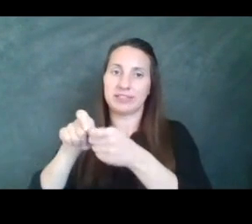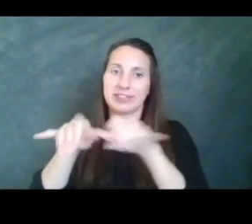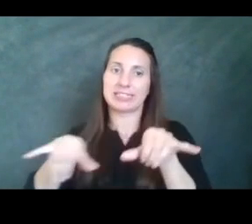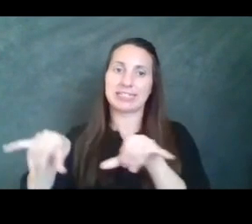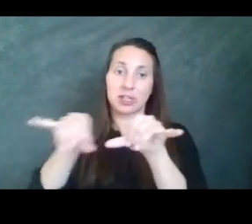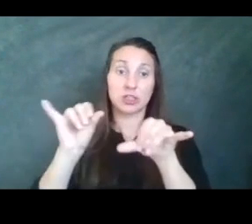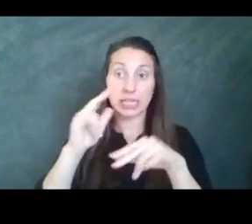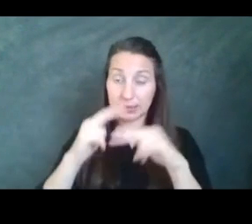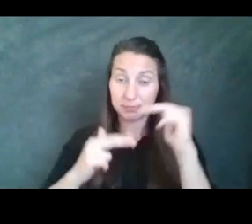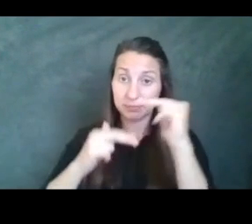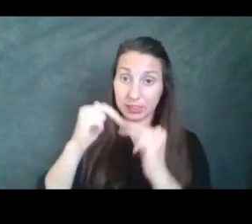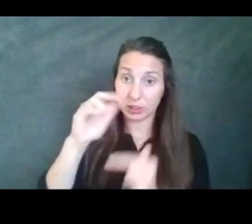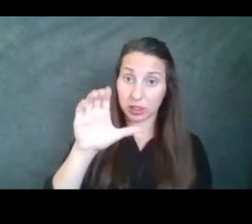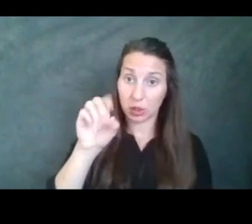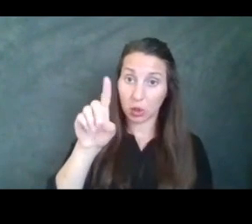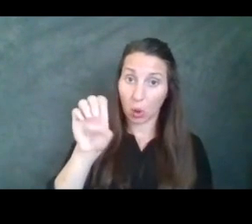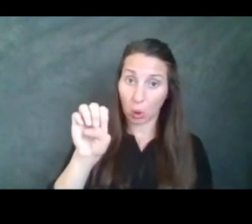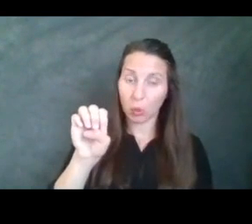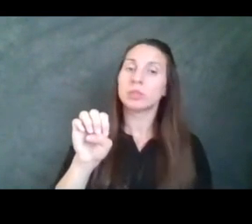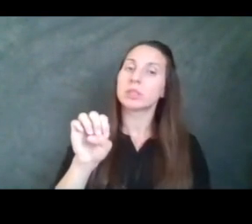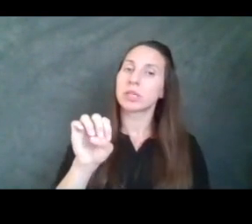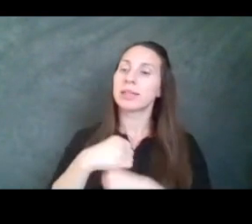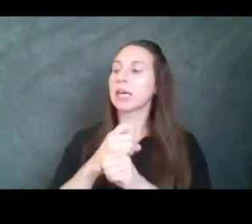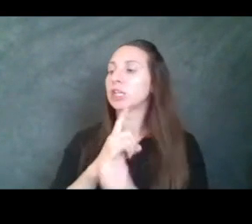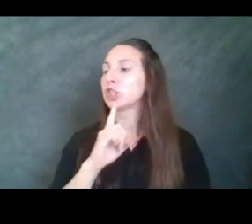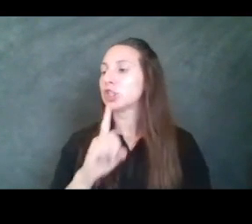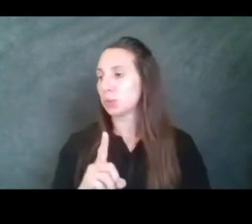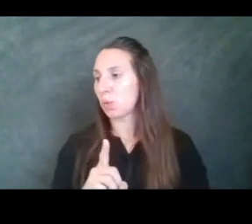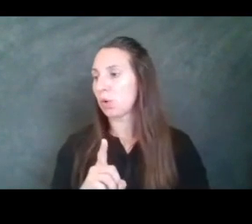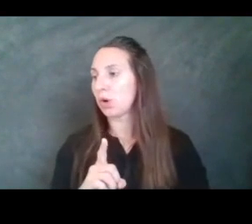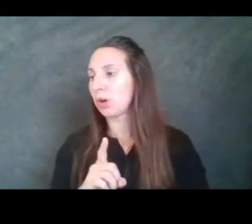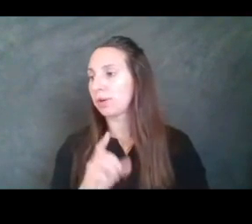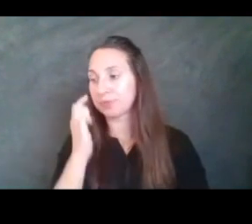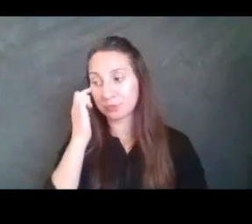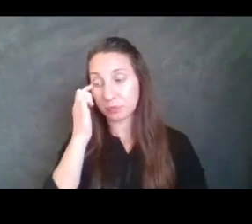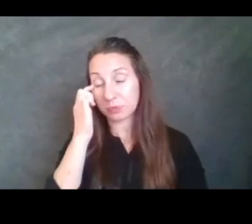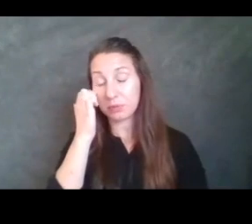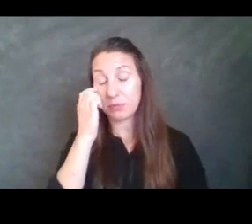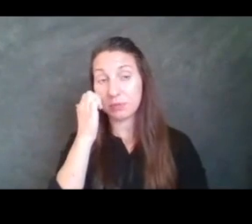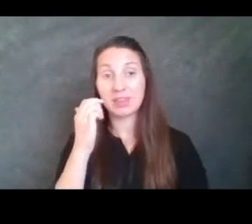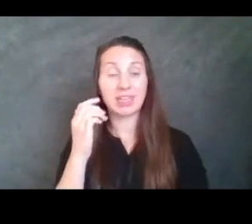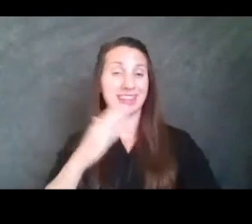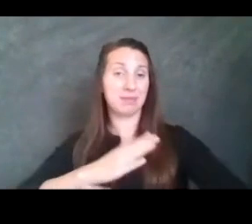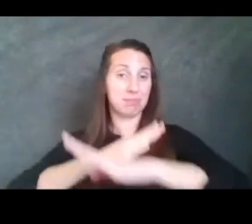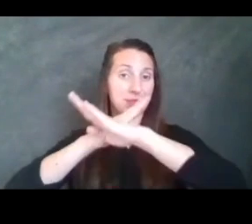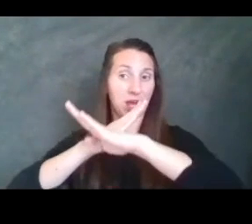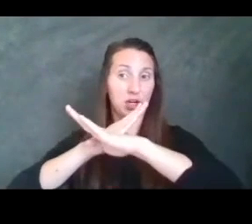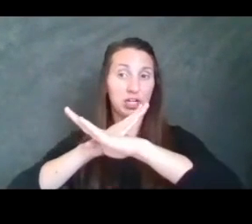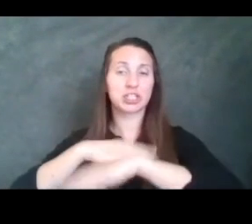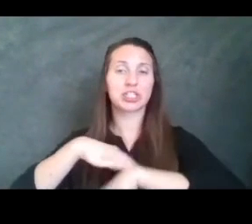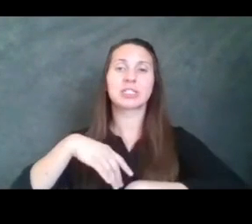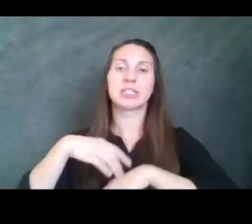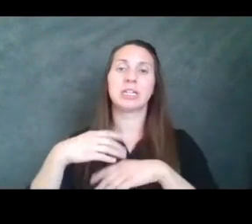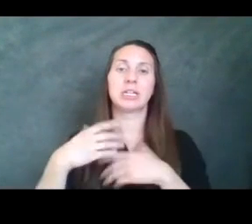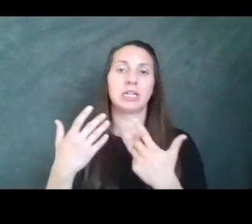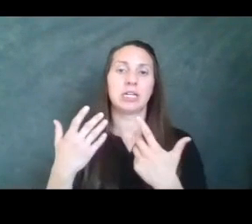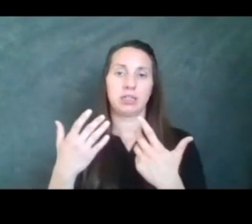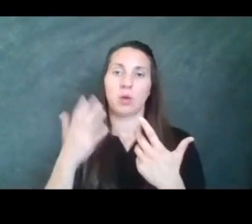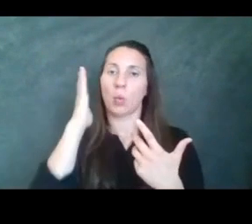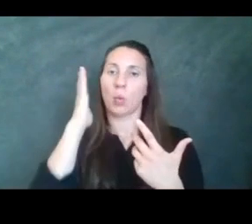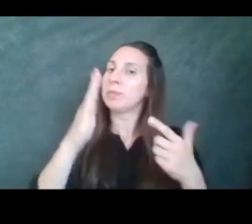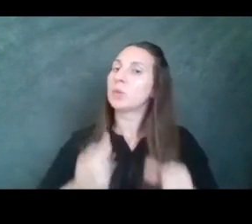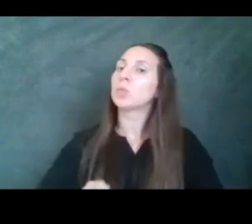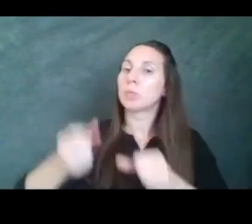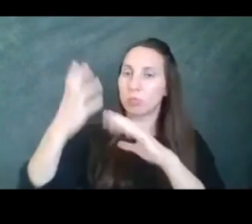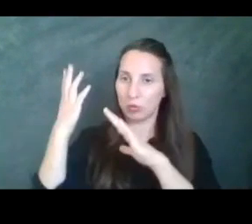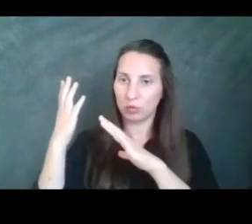that ensured that the barriers would be removed in a way that